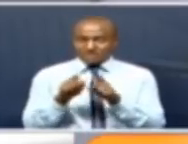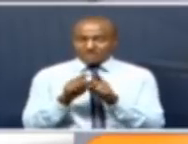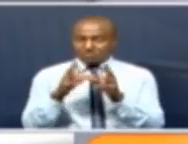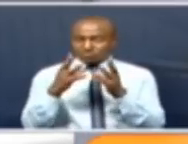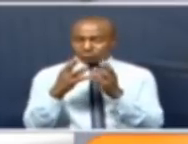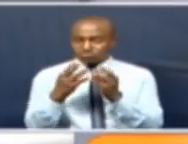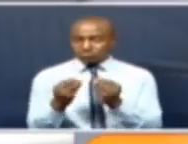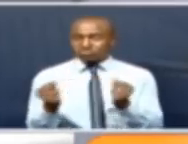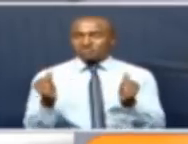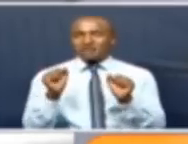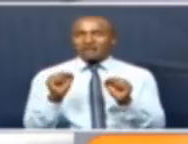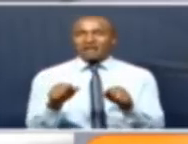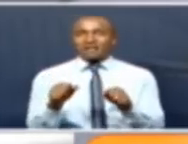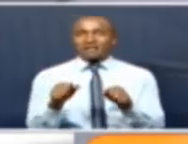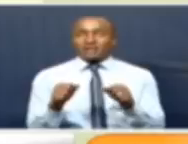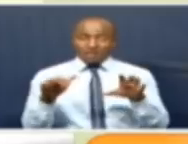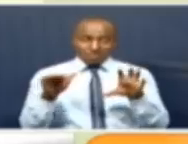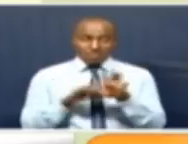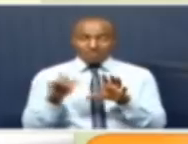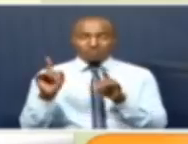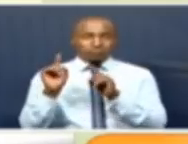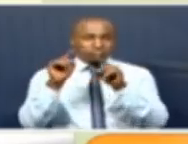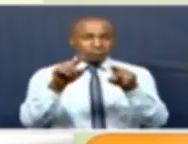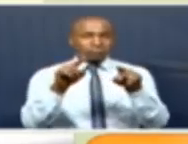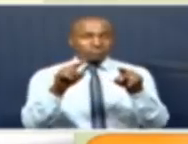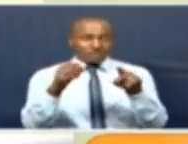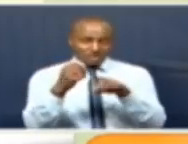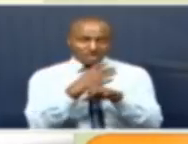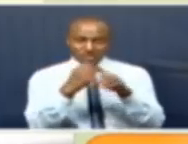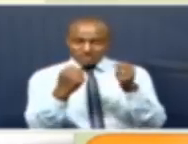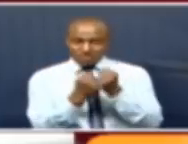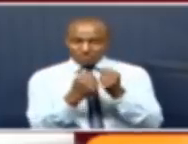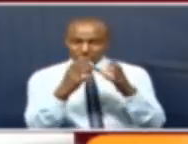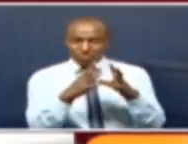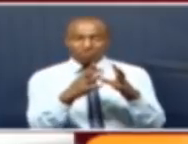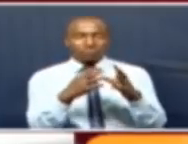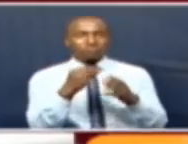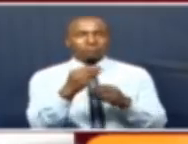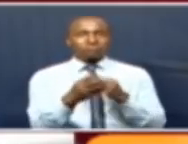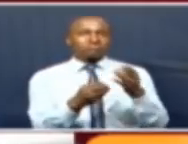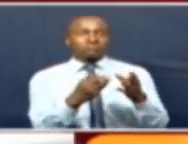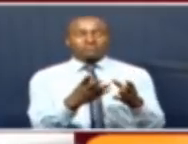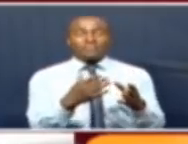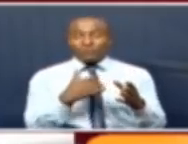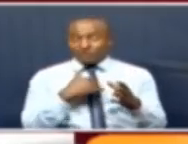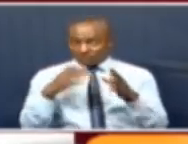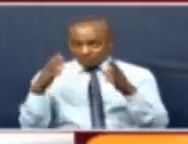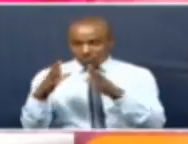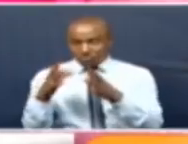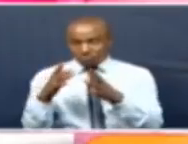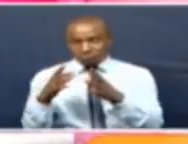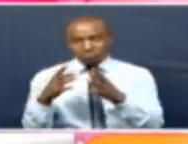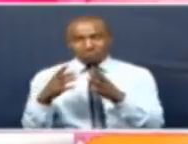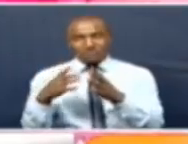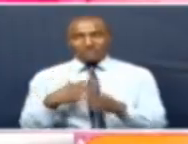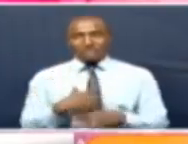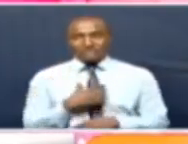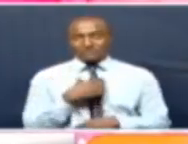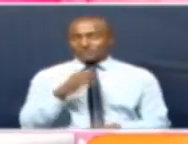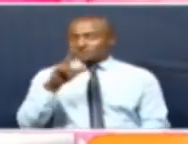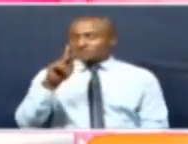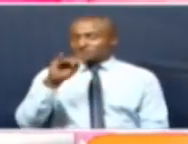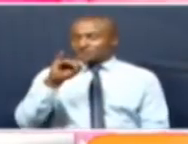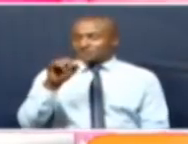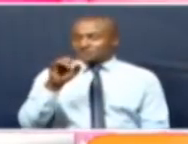of LIMAU Cancer Connection visit cancer support groups to donate the knockers. Kuna support group tulienda huko Kijabe. Alikuwa mwalimu,